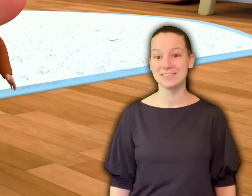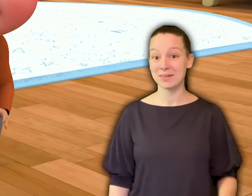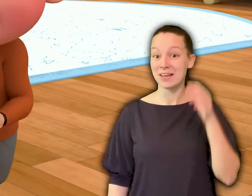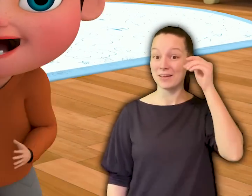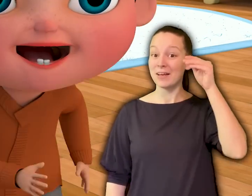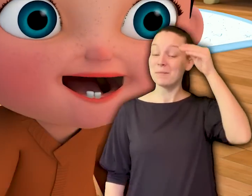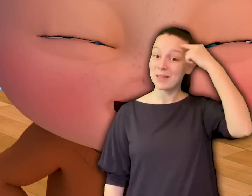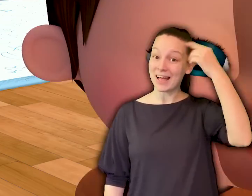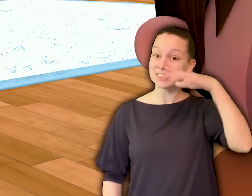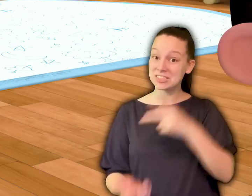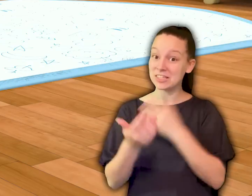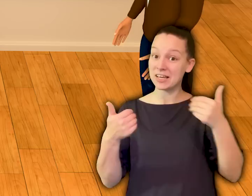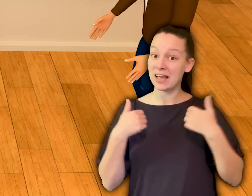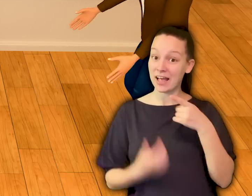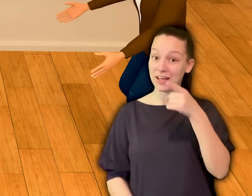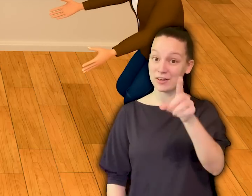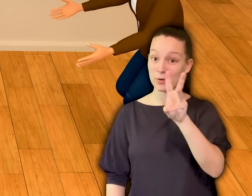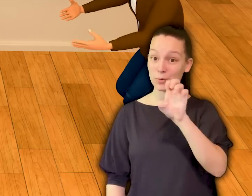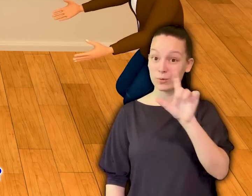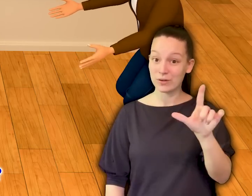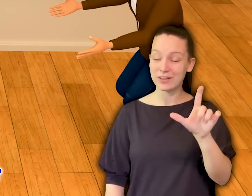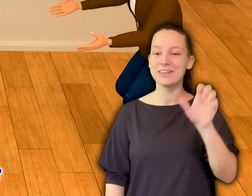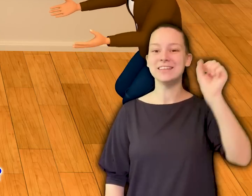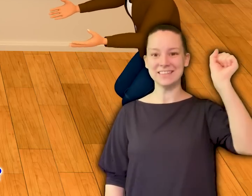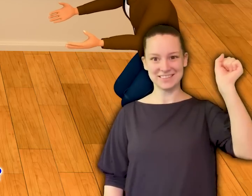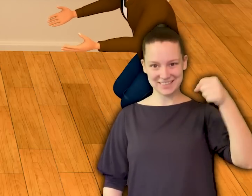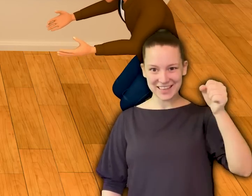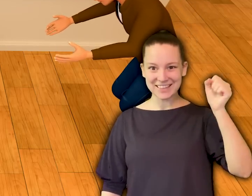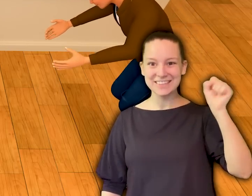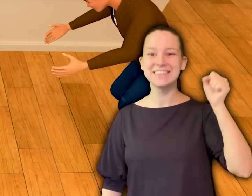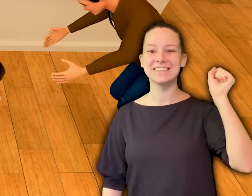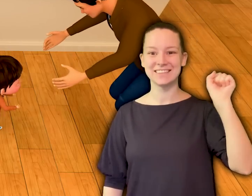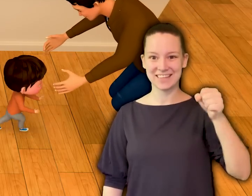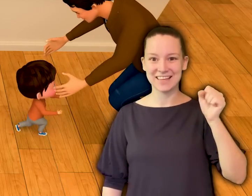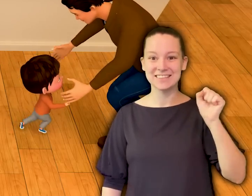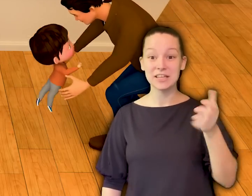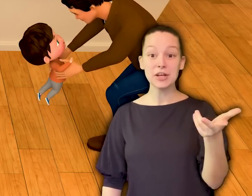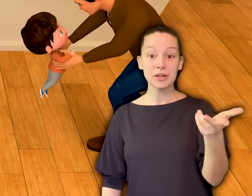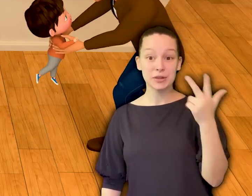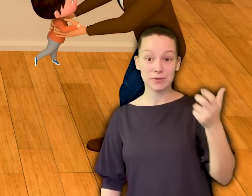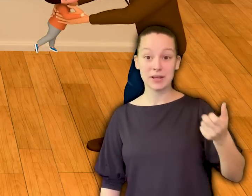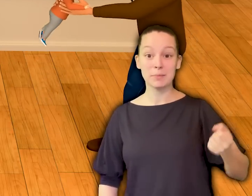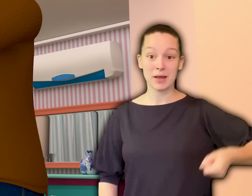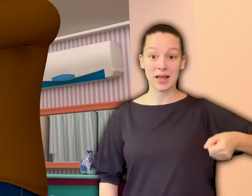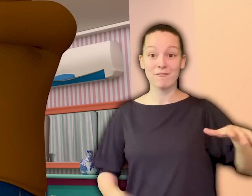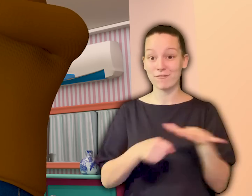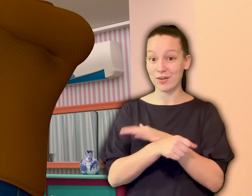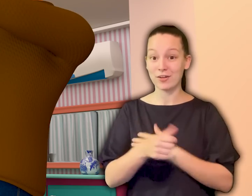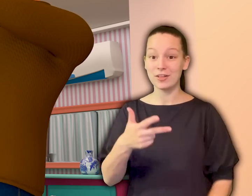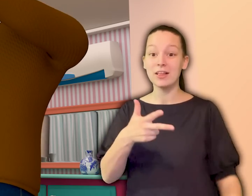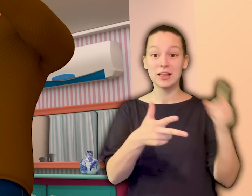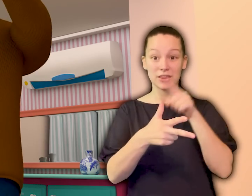lane a black sheep having you when he wo yes sir yes sir three